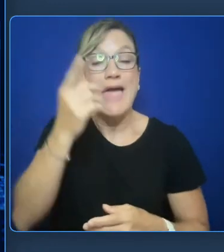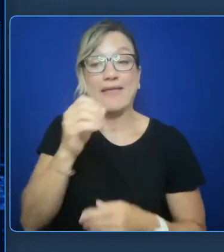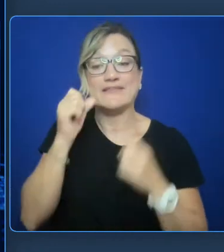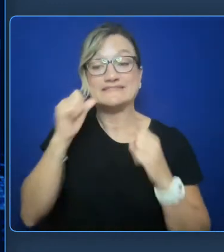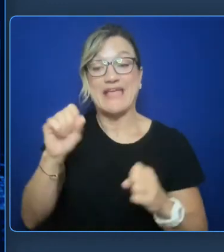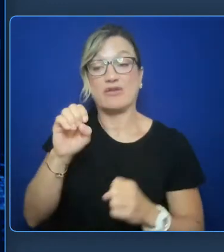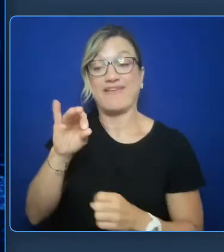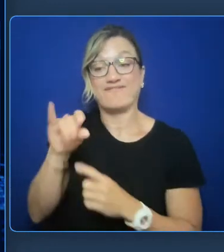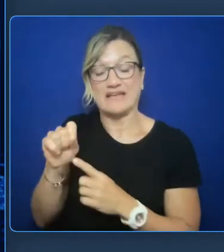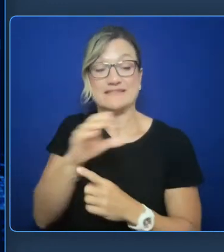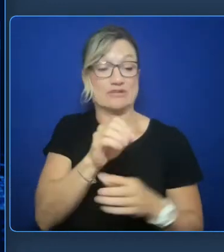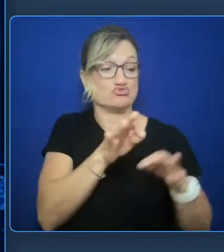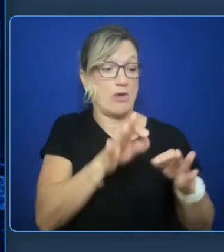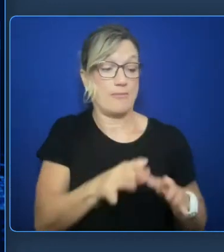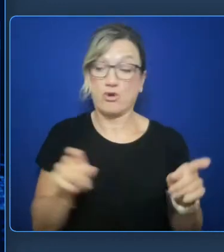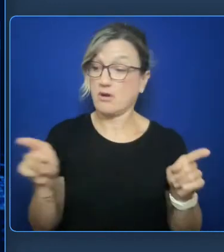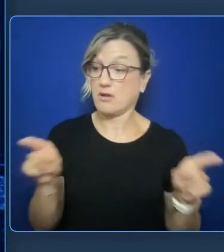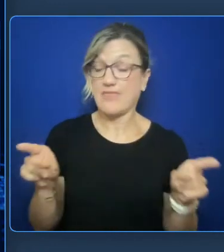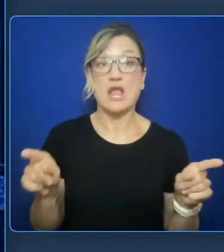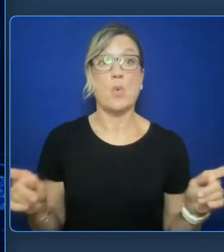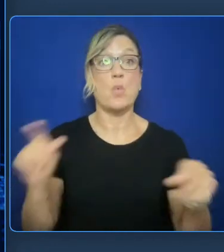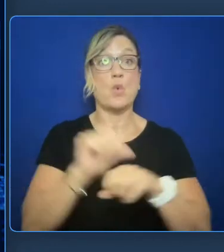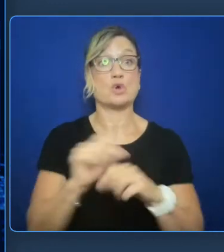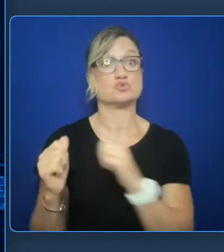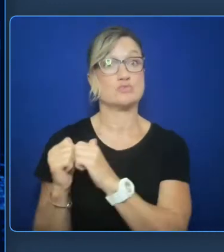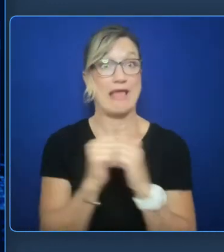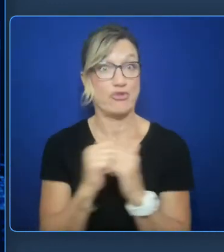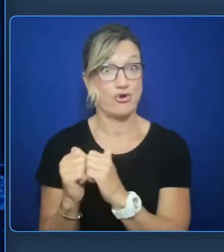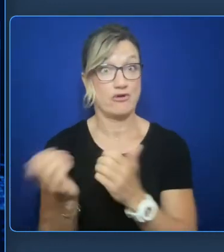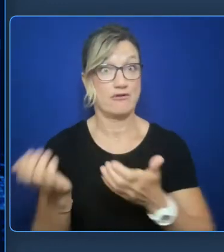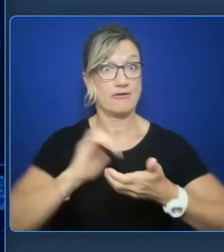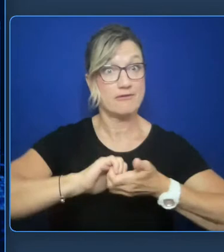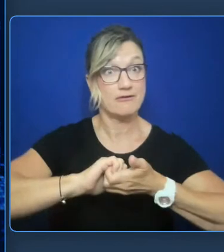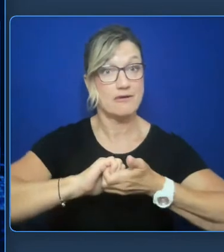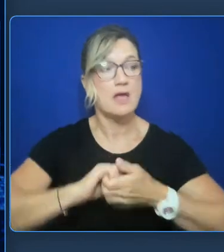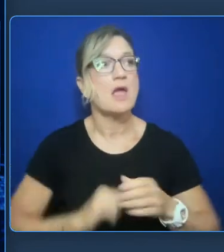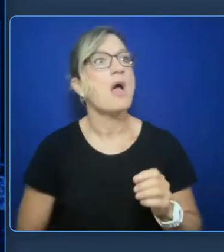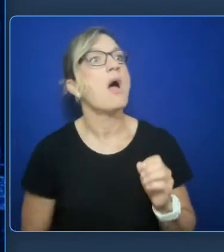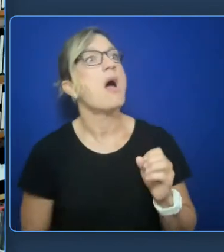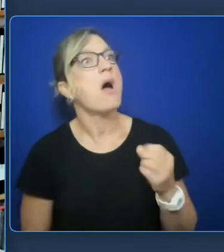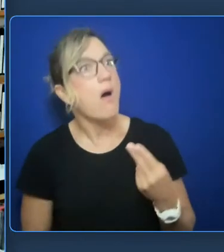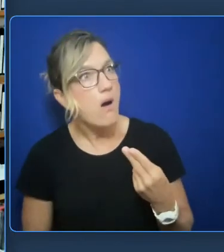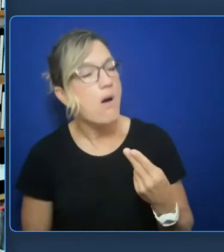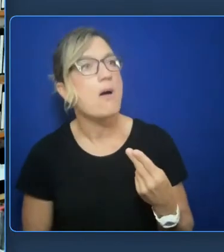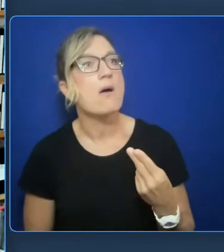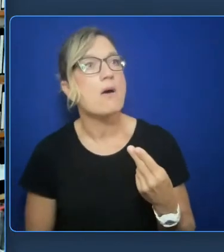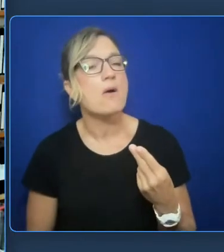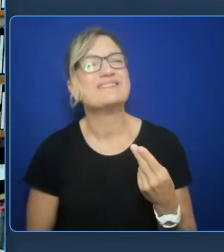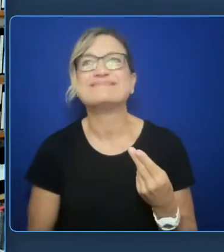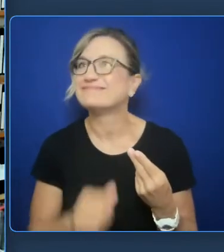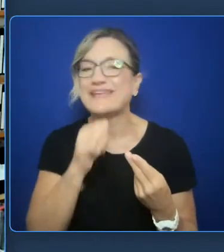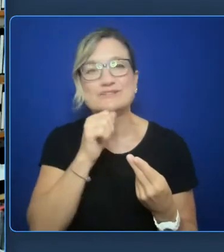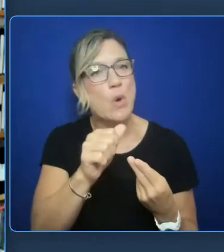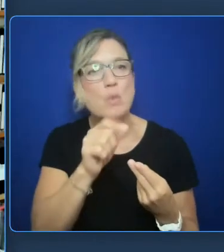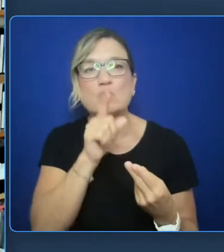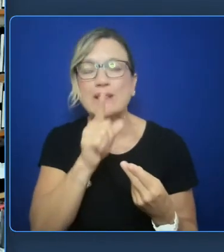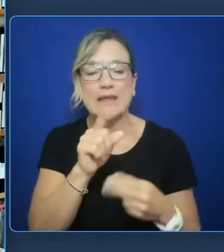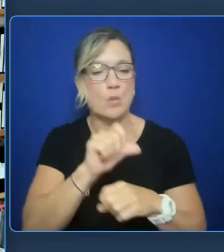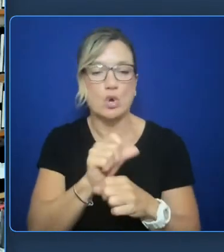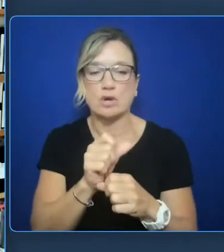and describers coordinate their efforts closely? Oh, goodness. Well, not really, because, again,